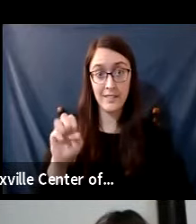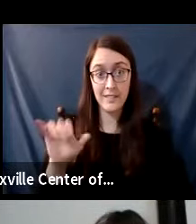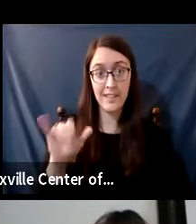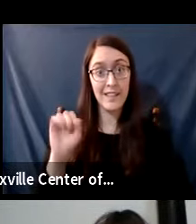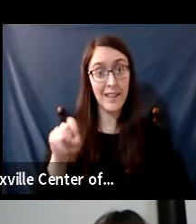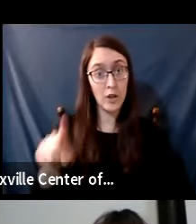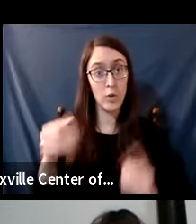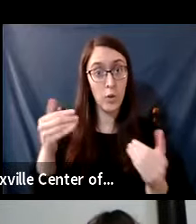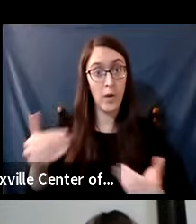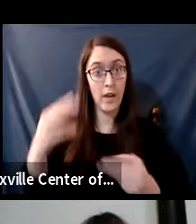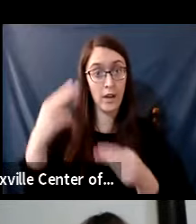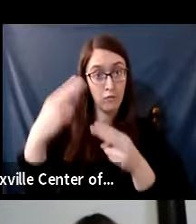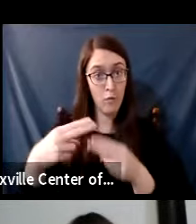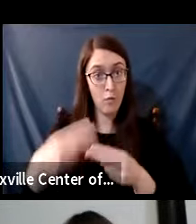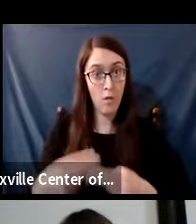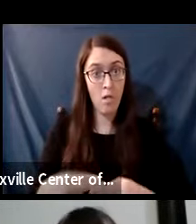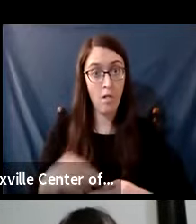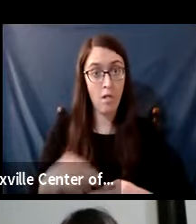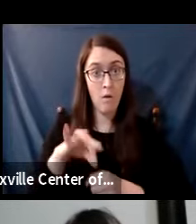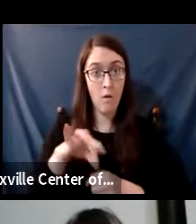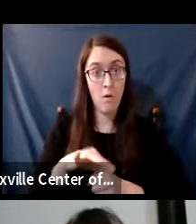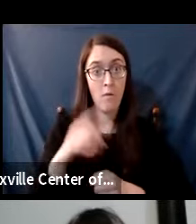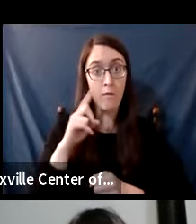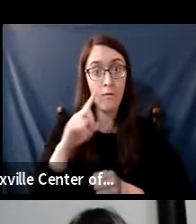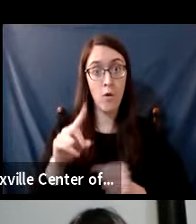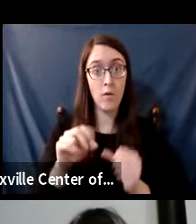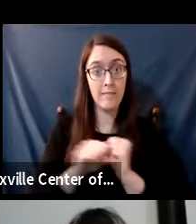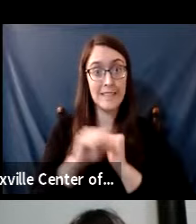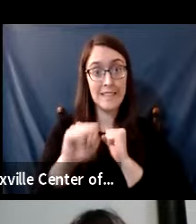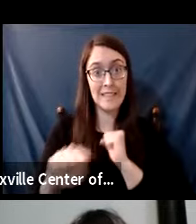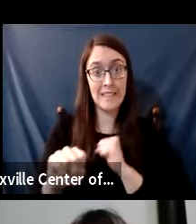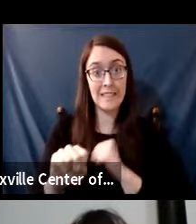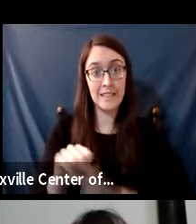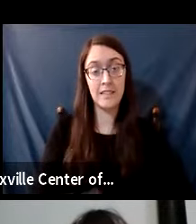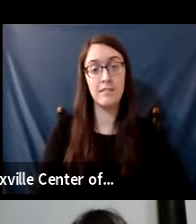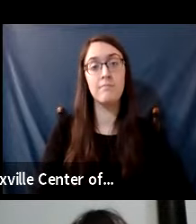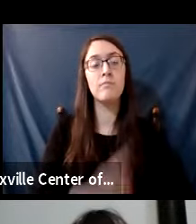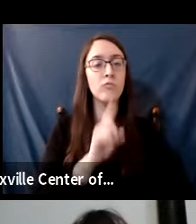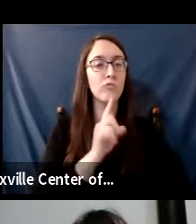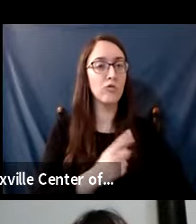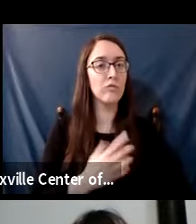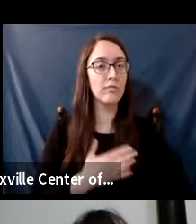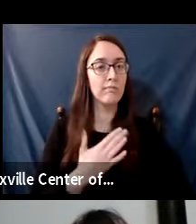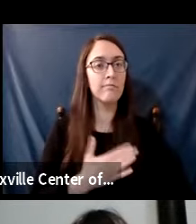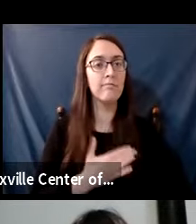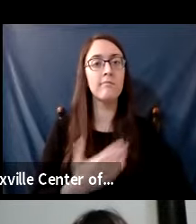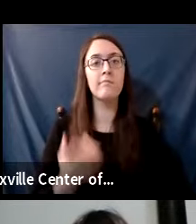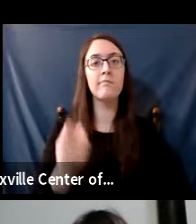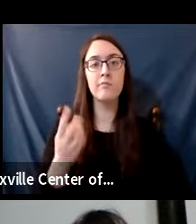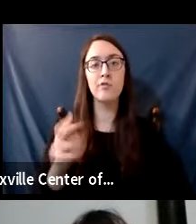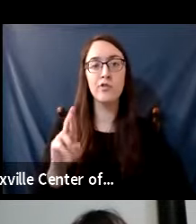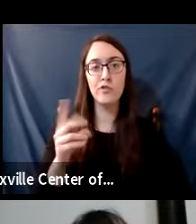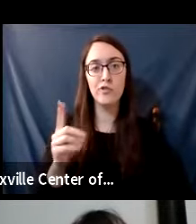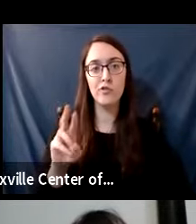extending 2020-8 for us, please? Be happy to. Dr. Drake,